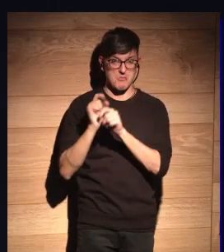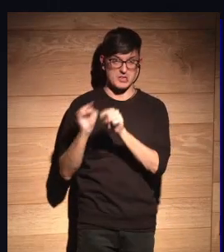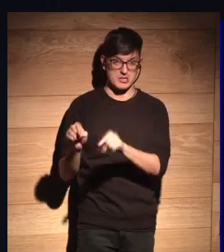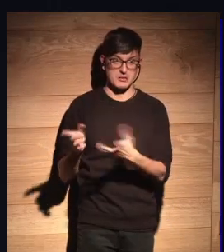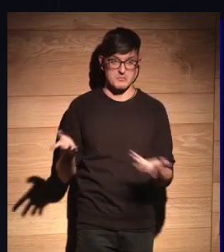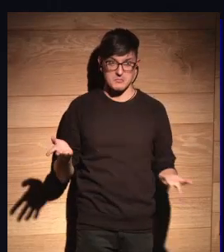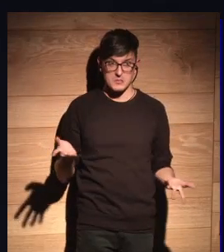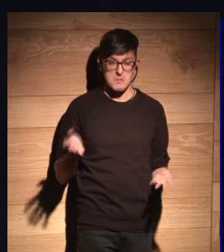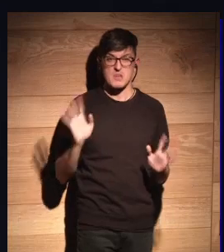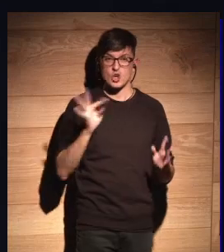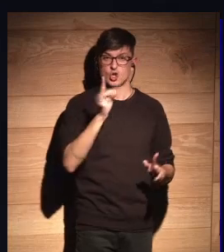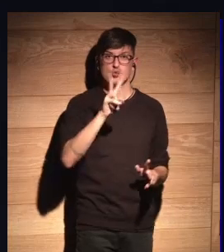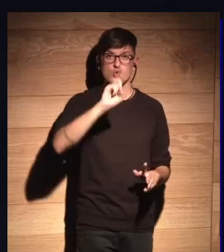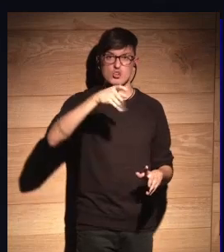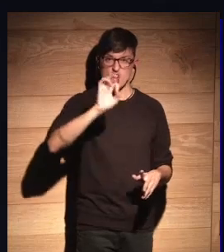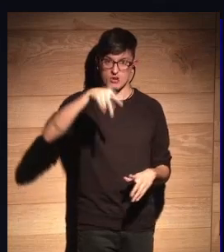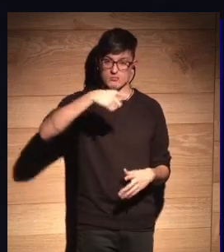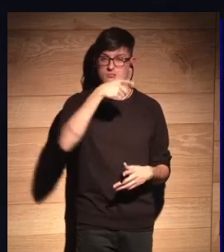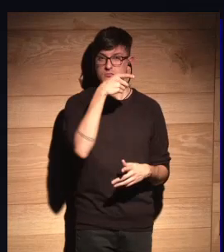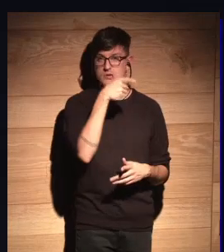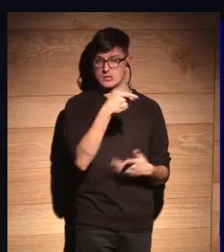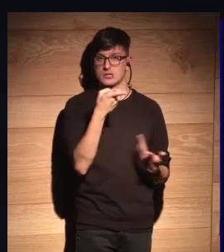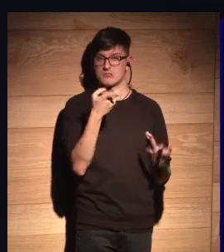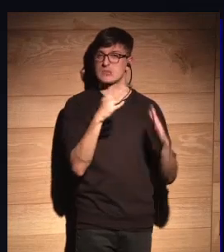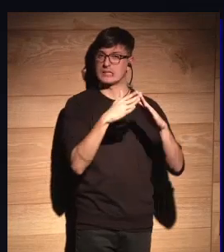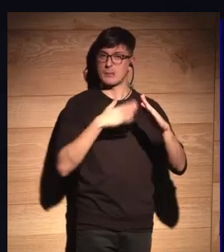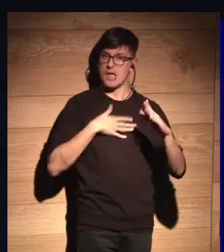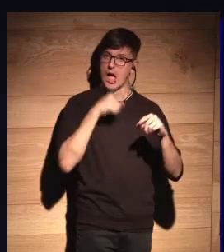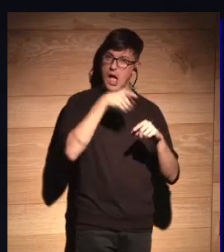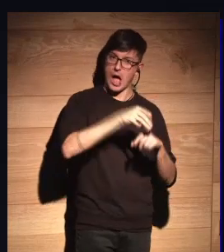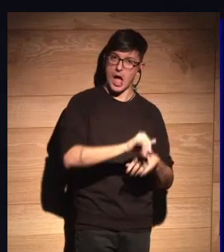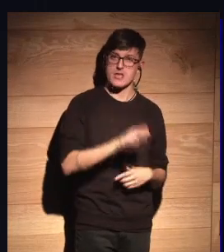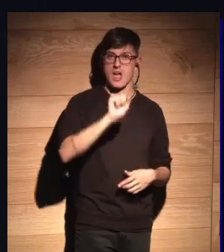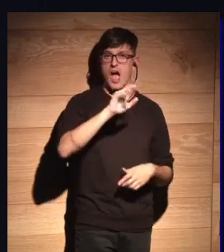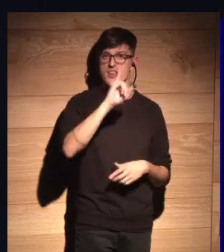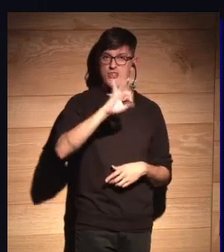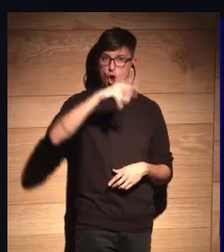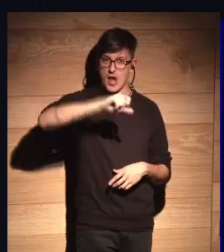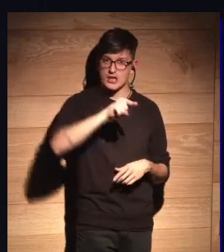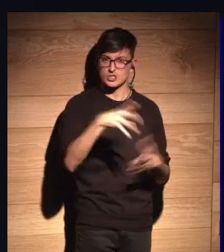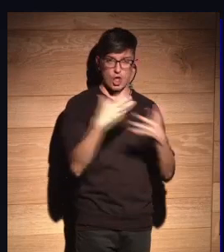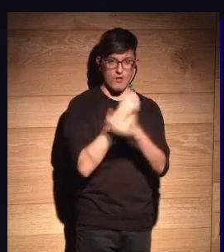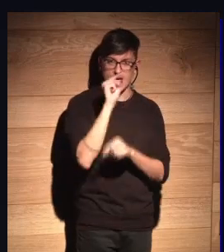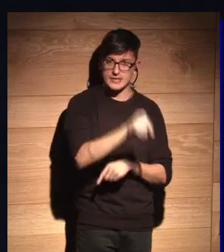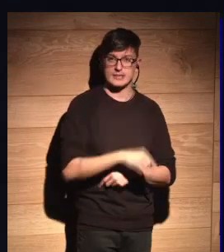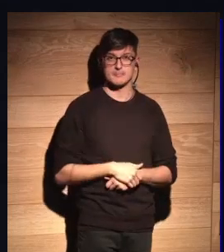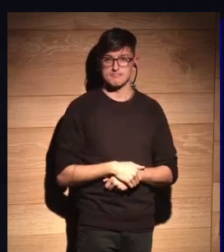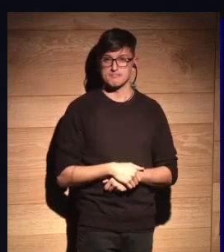house and the whole thing, you know, so it's the first time in my